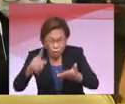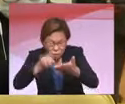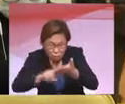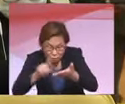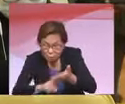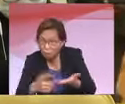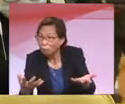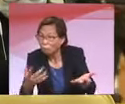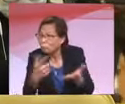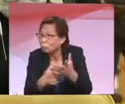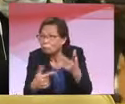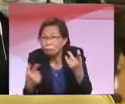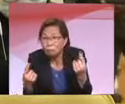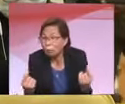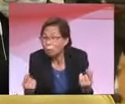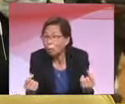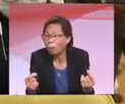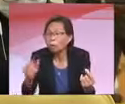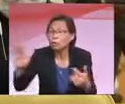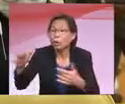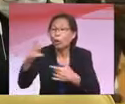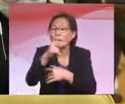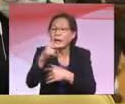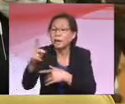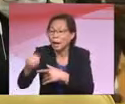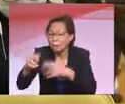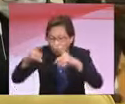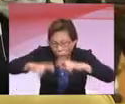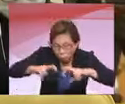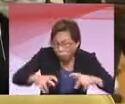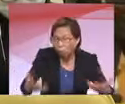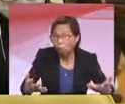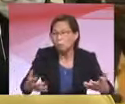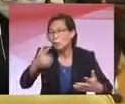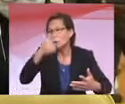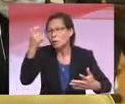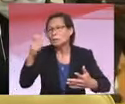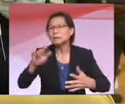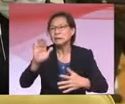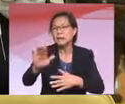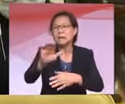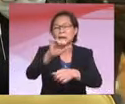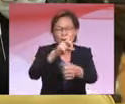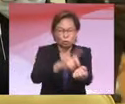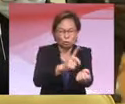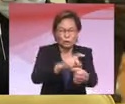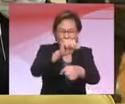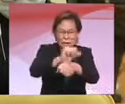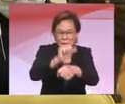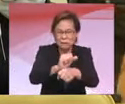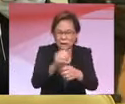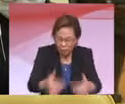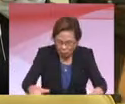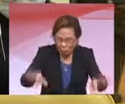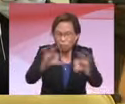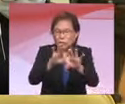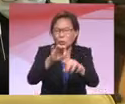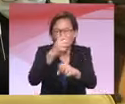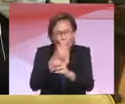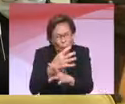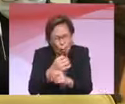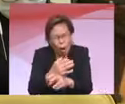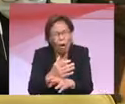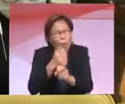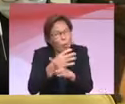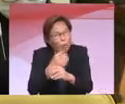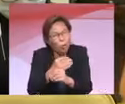the result of the ministry's investigation, since they are our frontliners and, you know, been working very hard on the